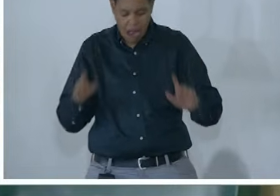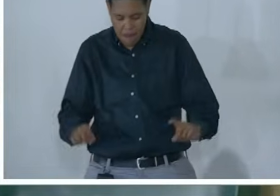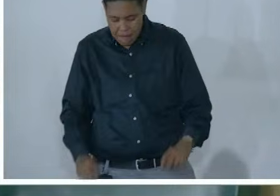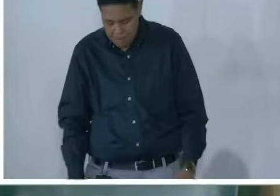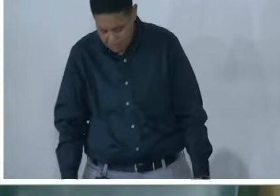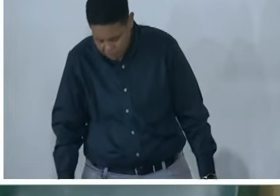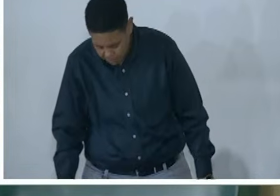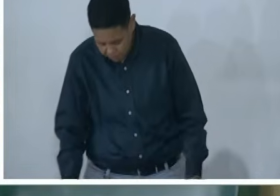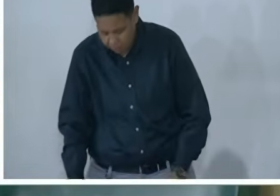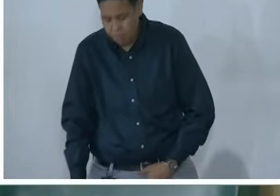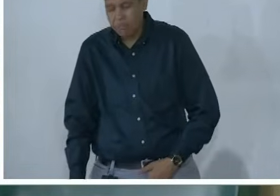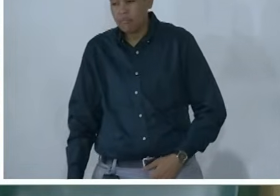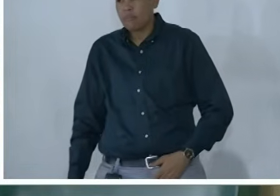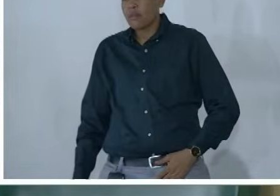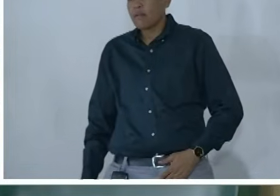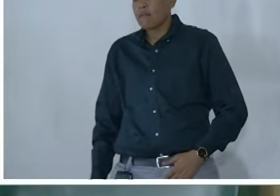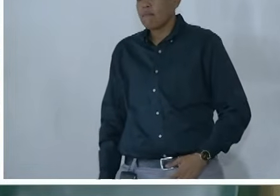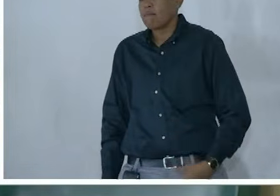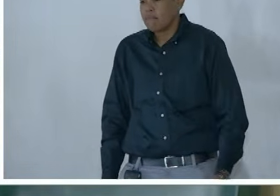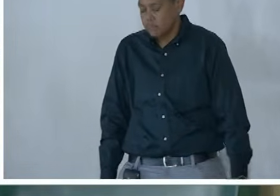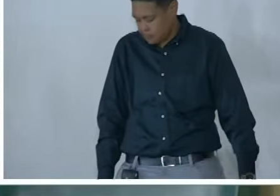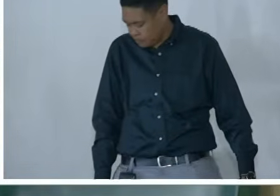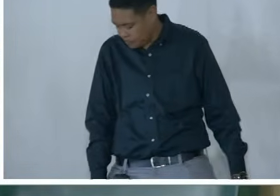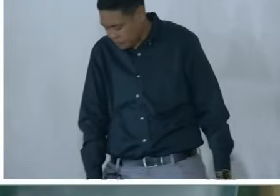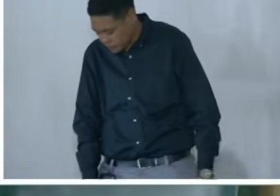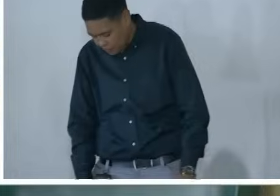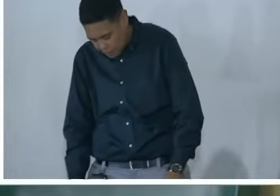There's another question